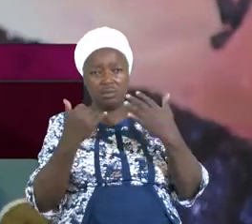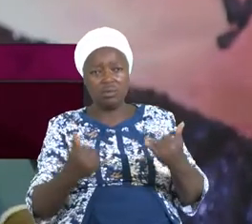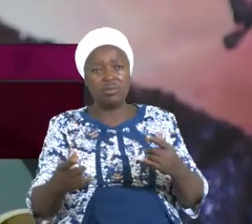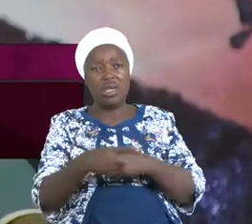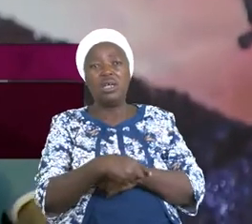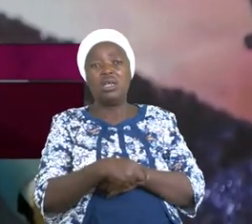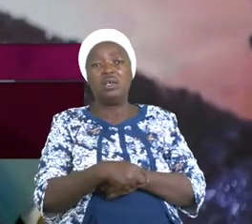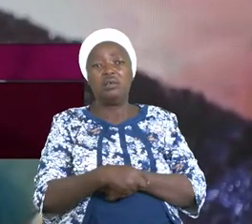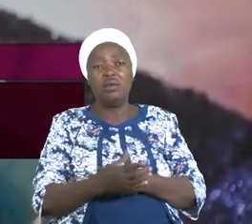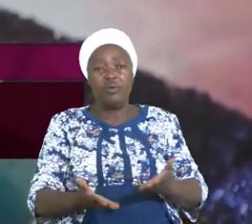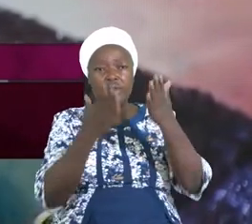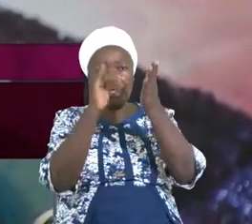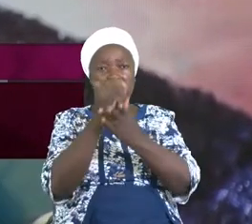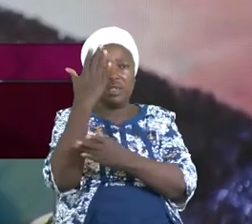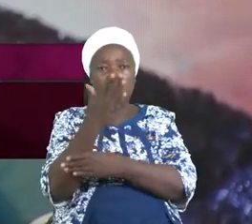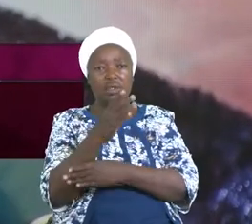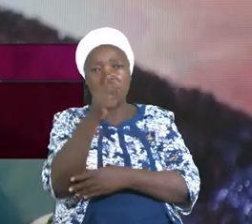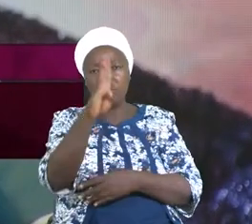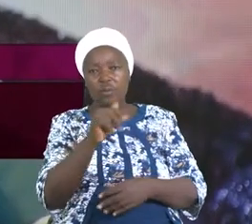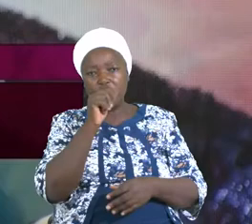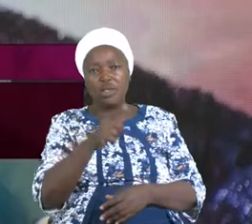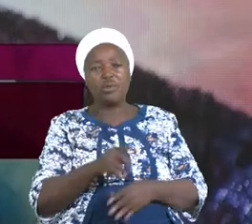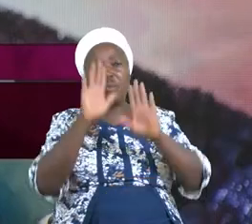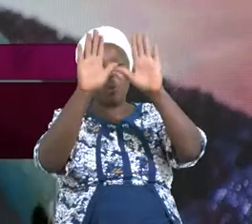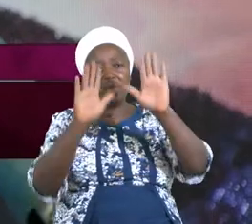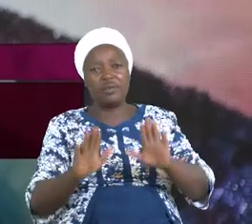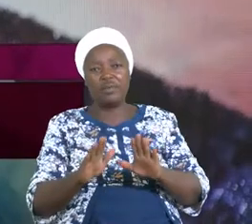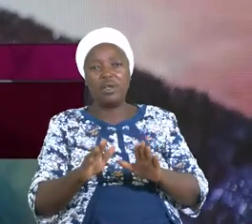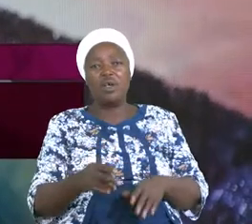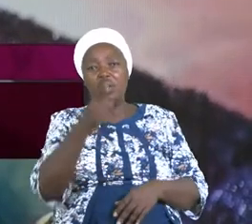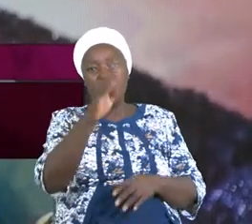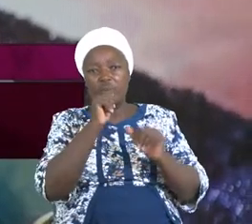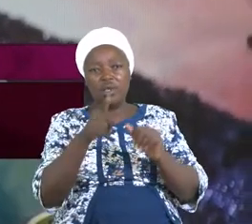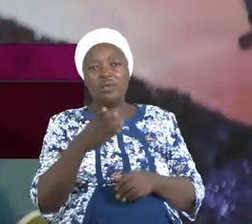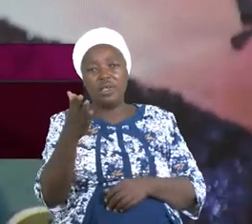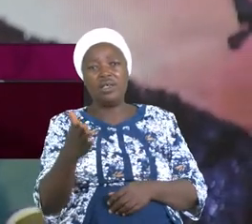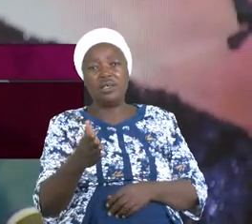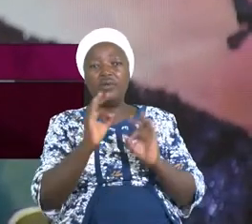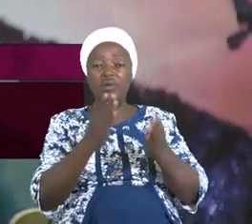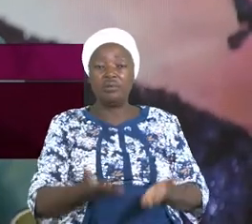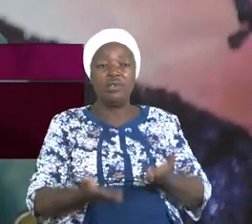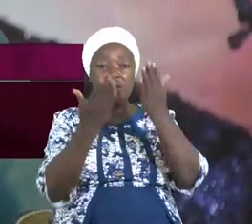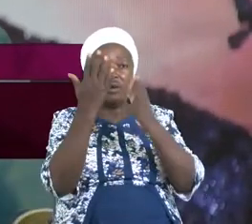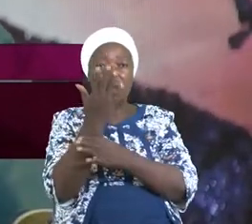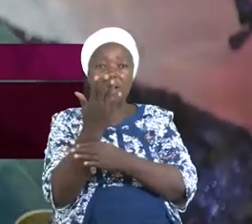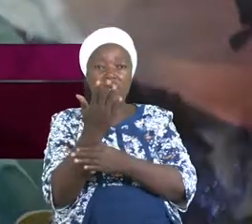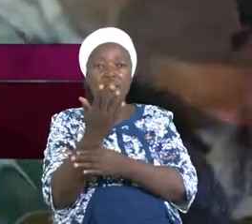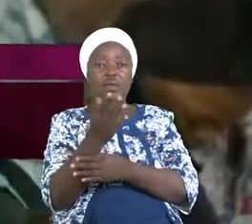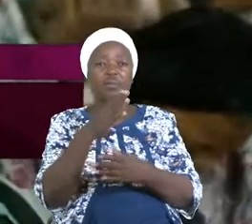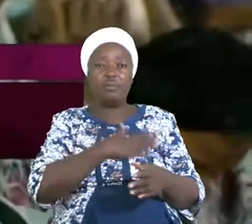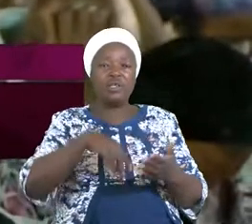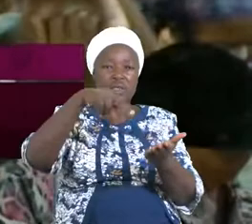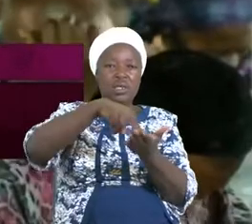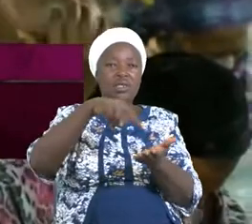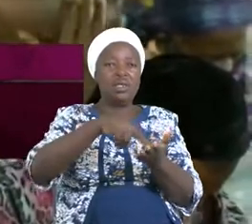there. Wonderful. God bless you there. If you're raising up your hand, please stand up. And then I'll